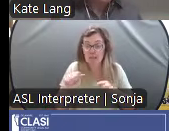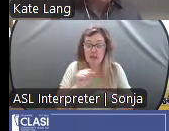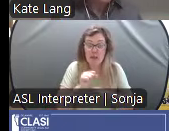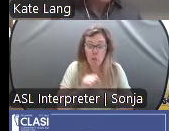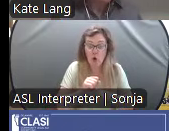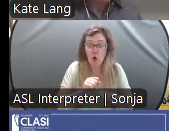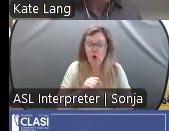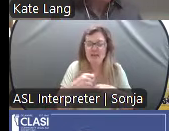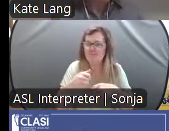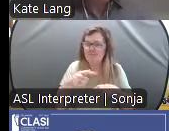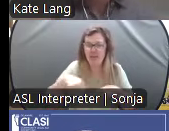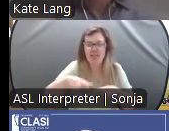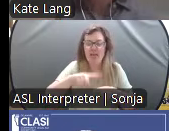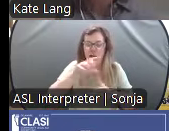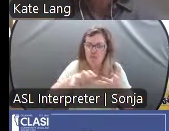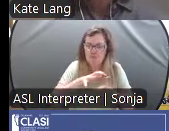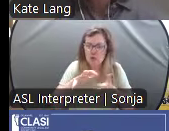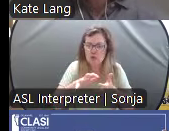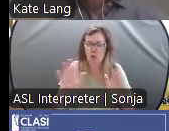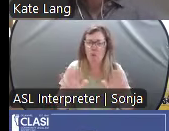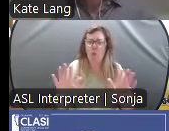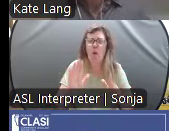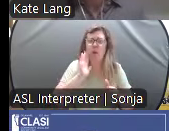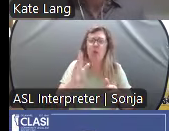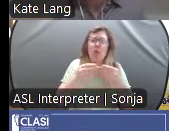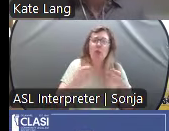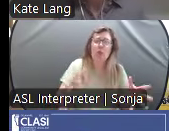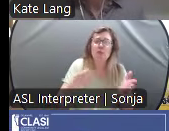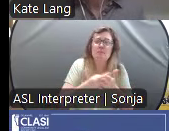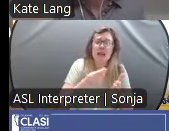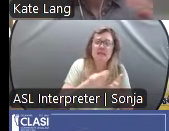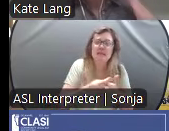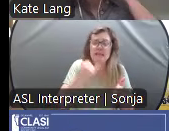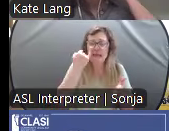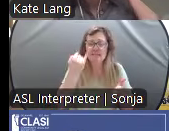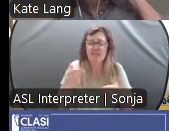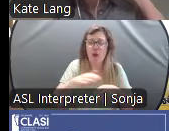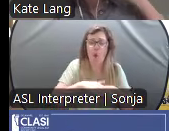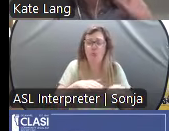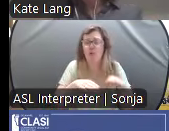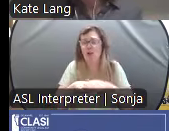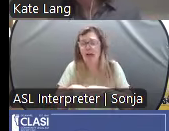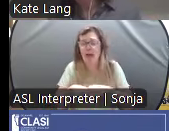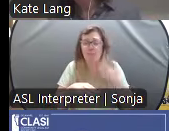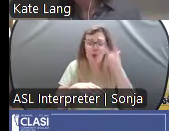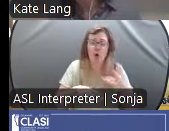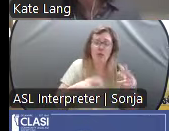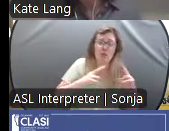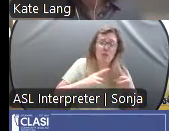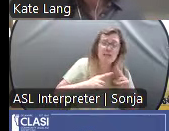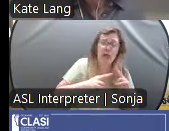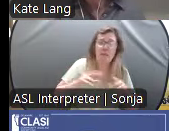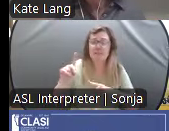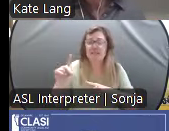a big perception that you're going to lose money even if there's a full overlap between your disability and your early retirement. And